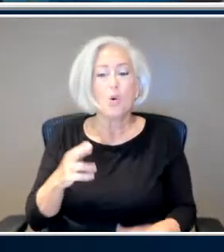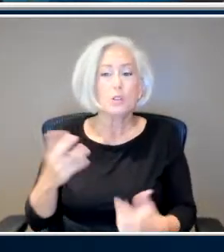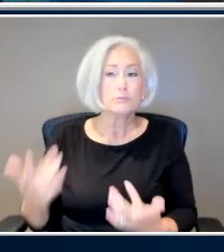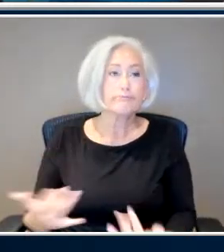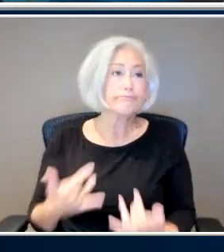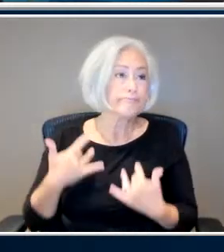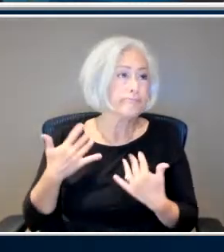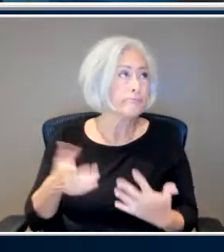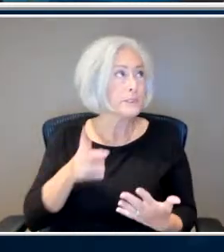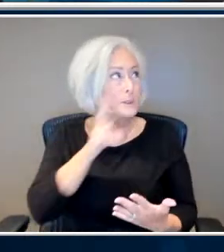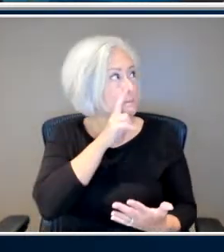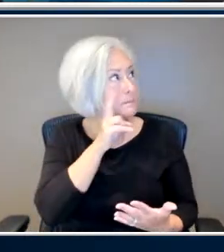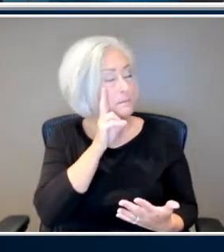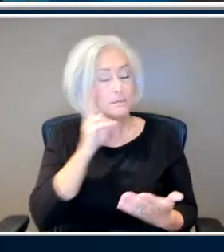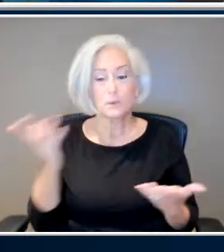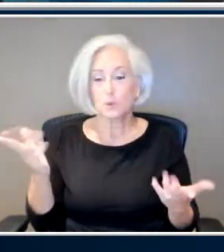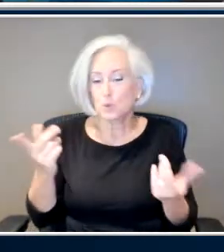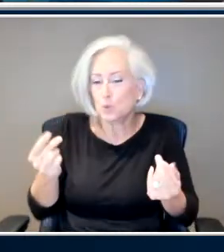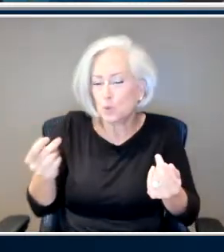out?